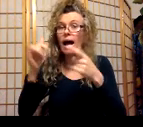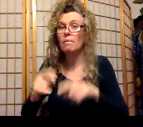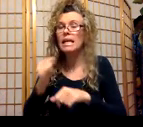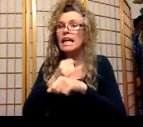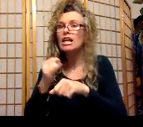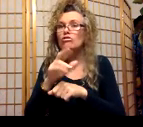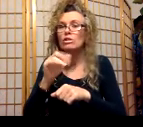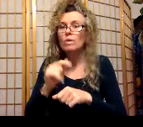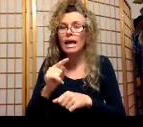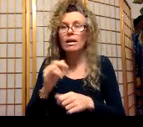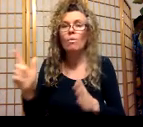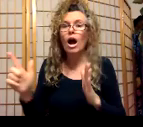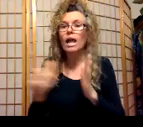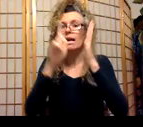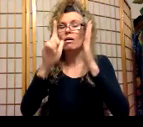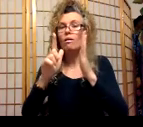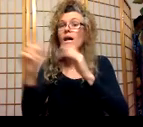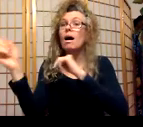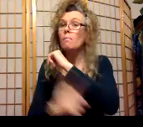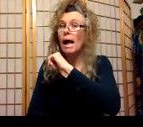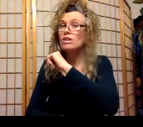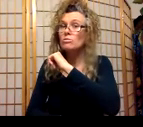interest rates were illegal and punishable by death.